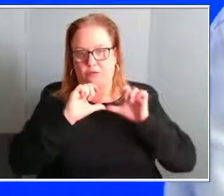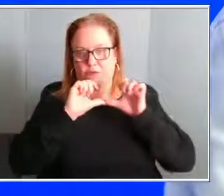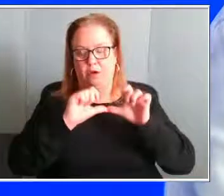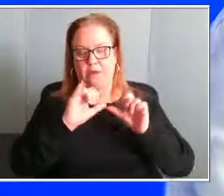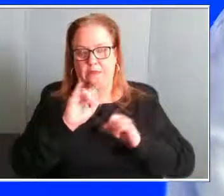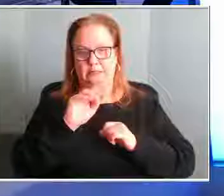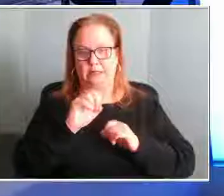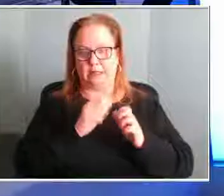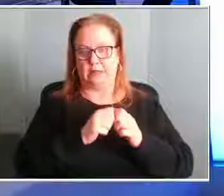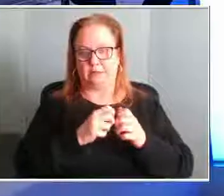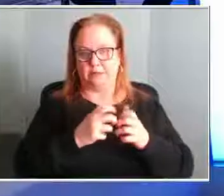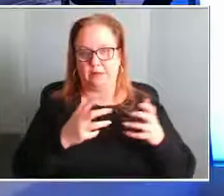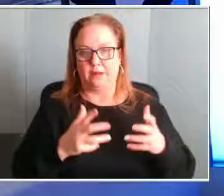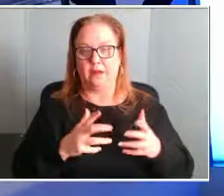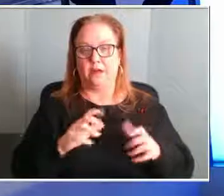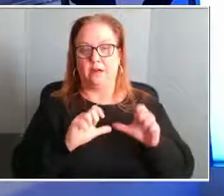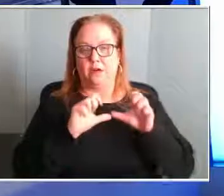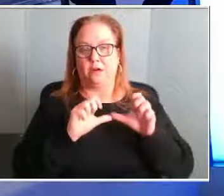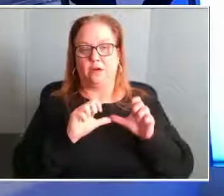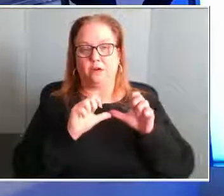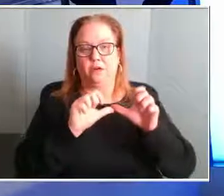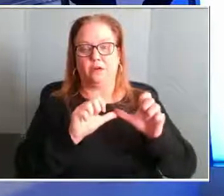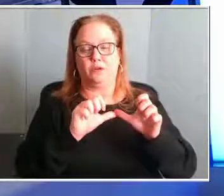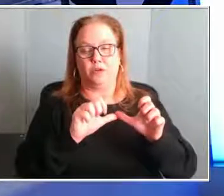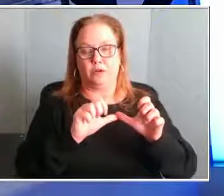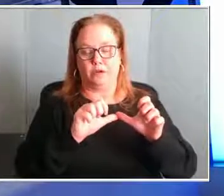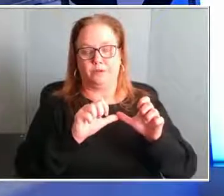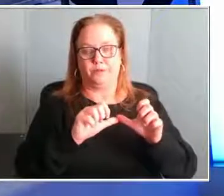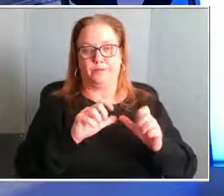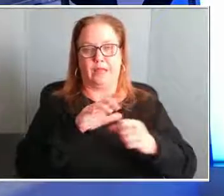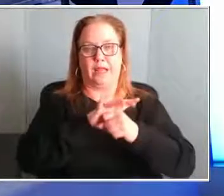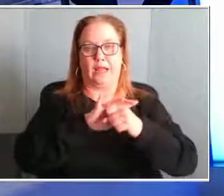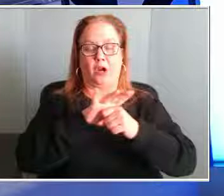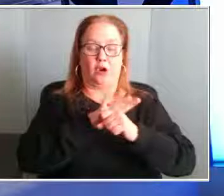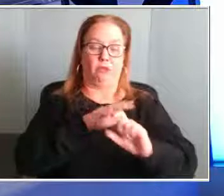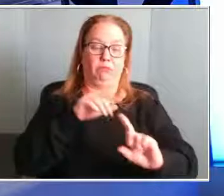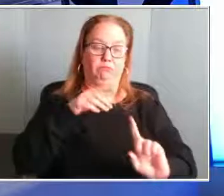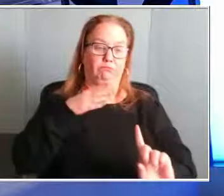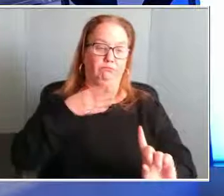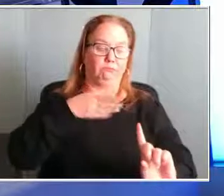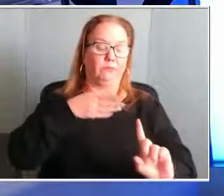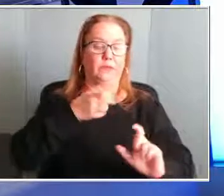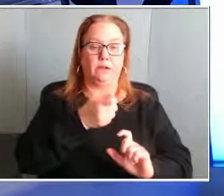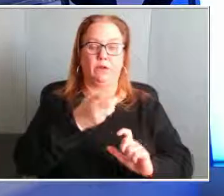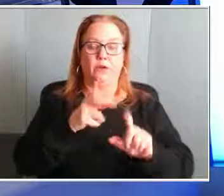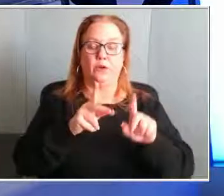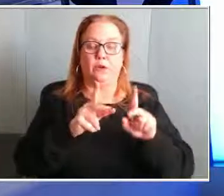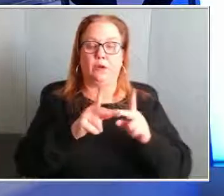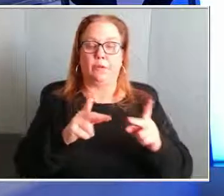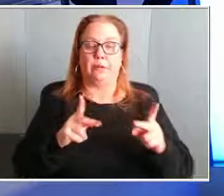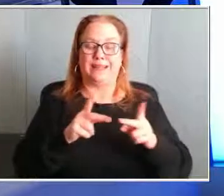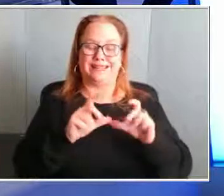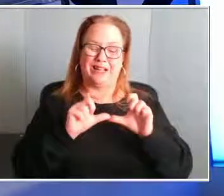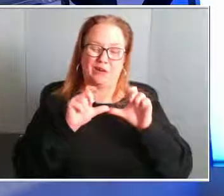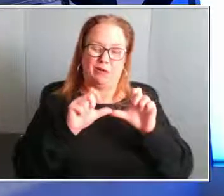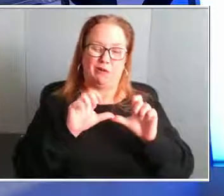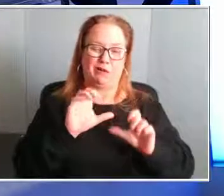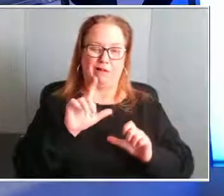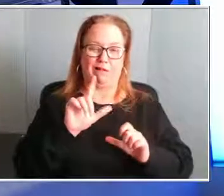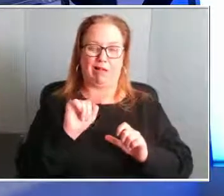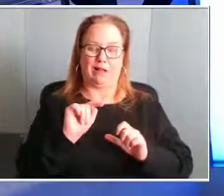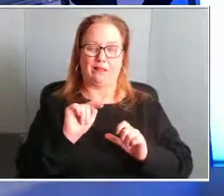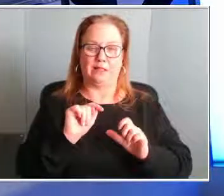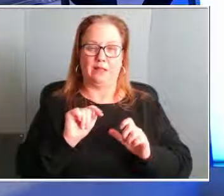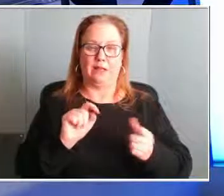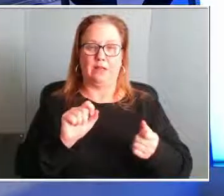So. Yeah, you can get a chronic, an area I used to do a lot of practice in. There are a few places that will do chronic clots that cause what's